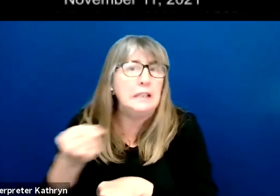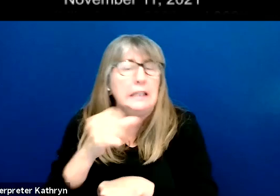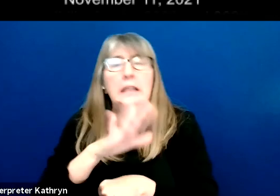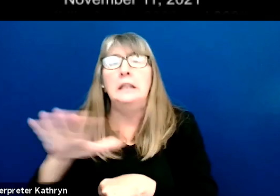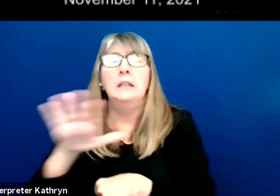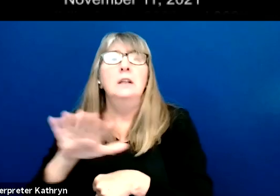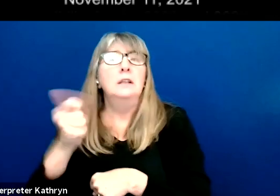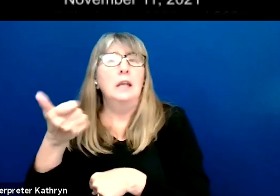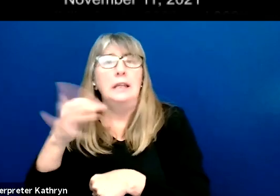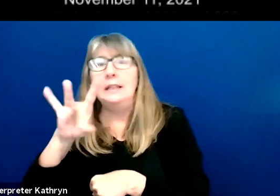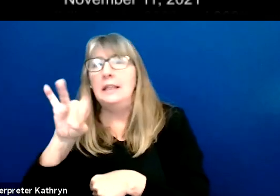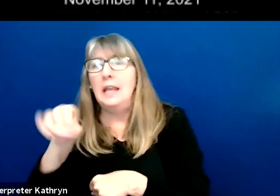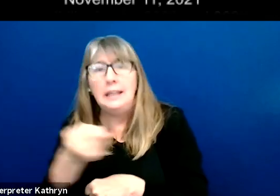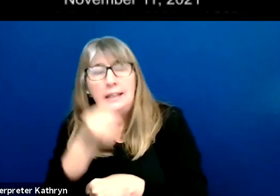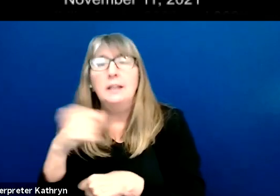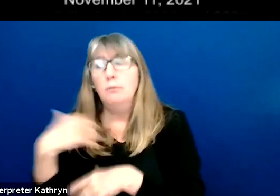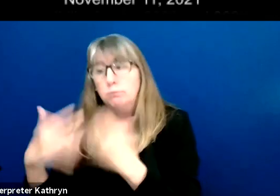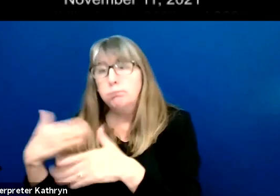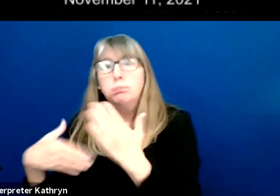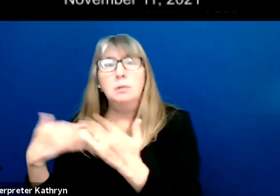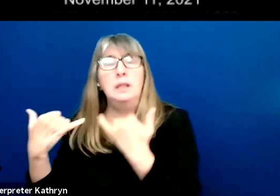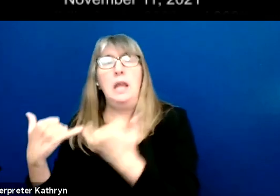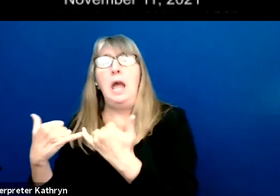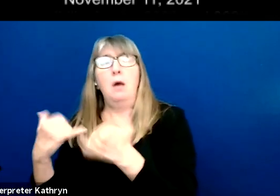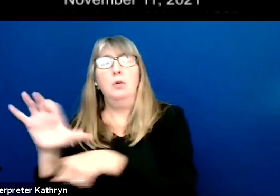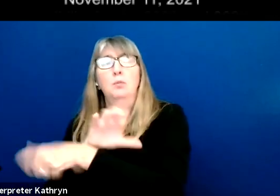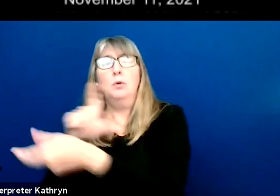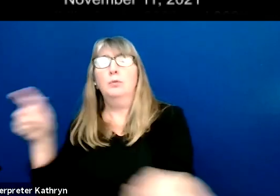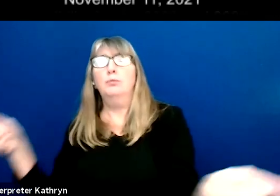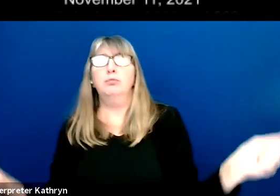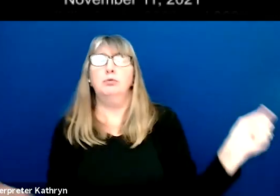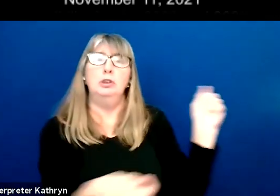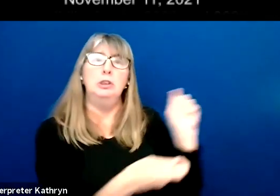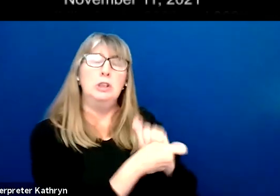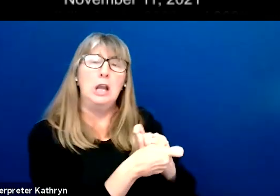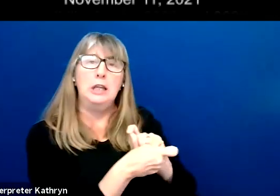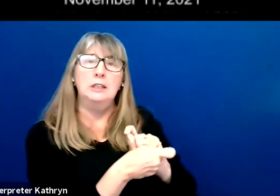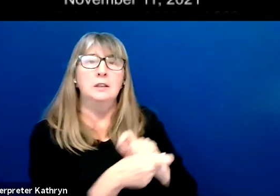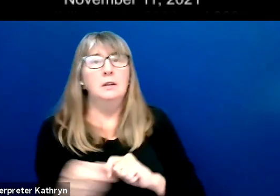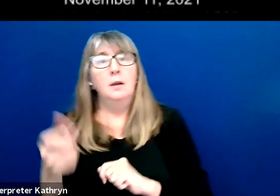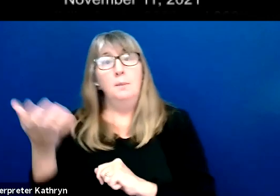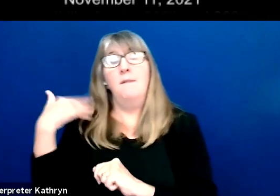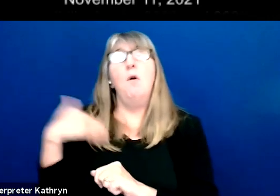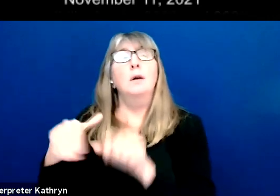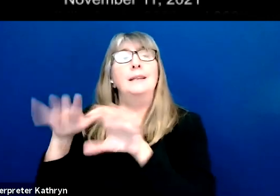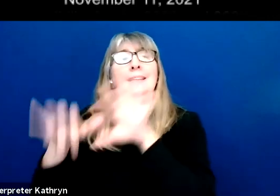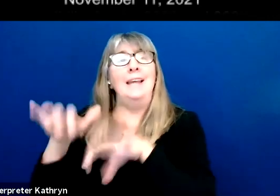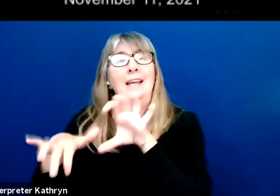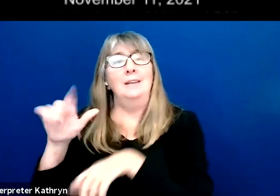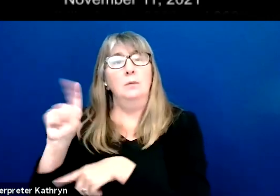lost, because suddenly computers were no longer text-based. They were icons